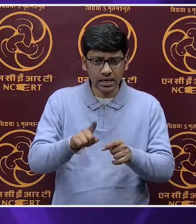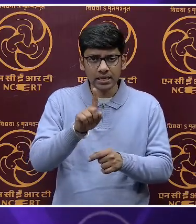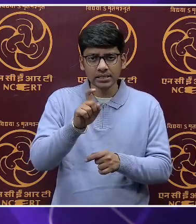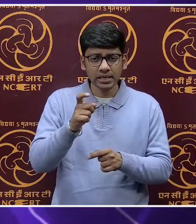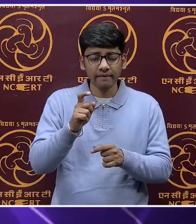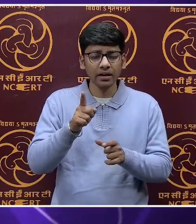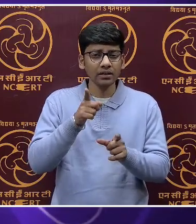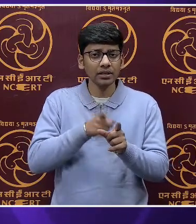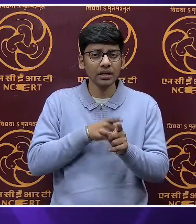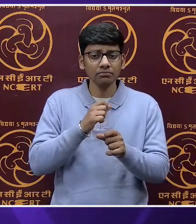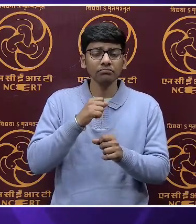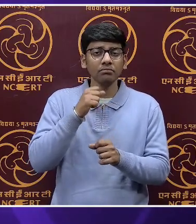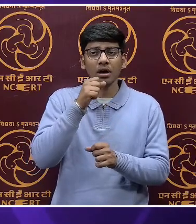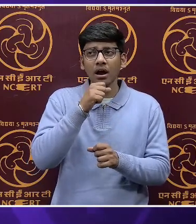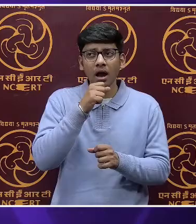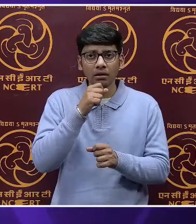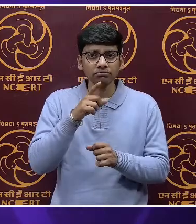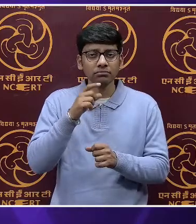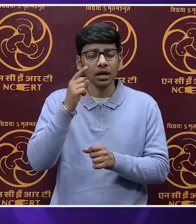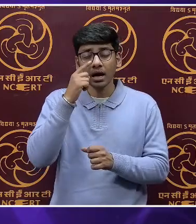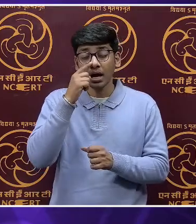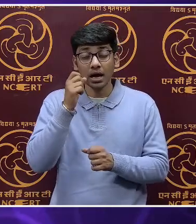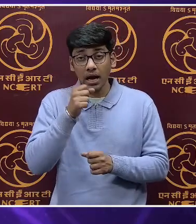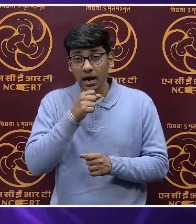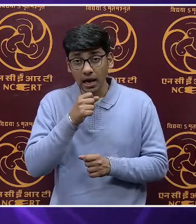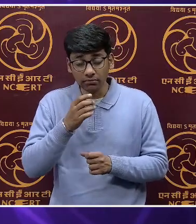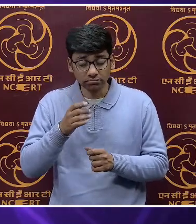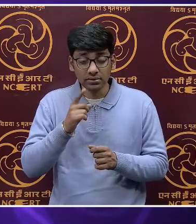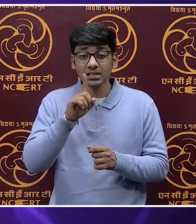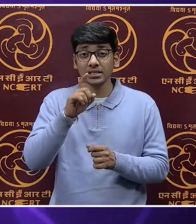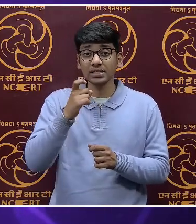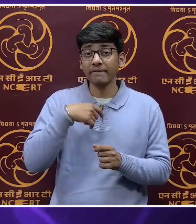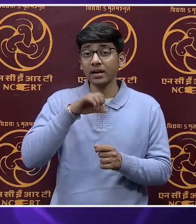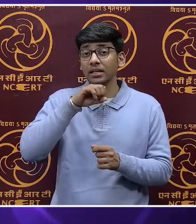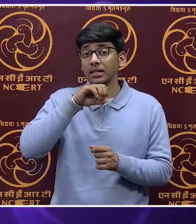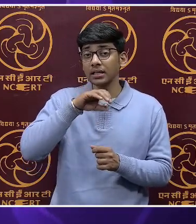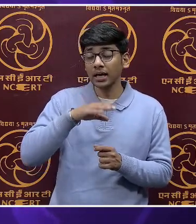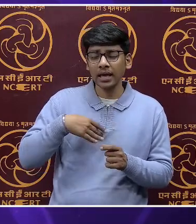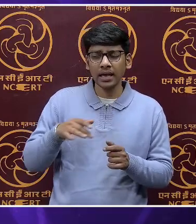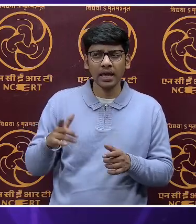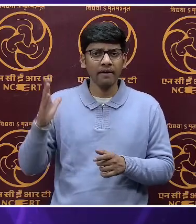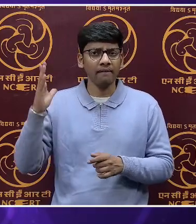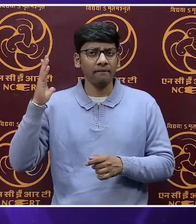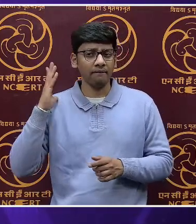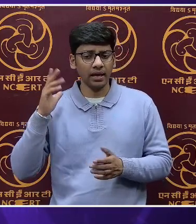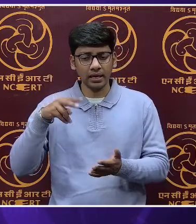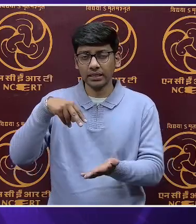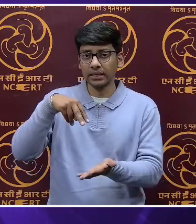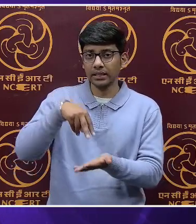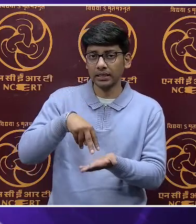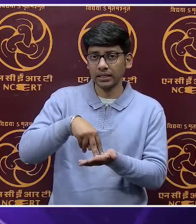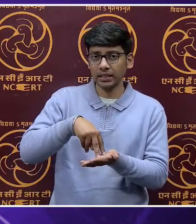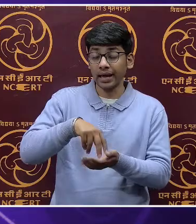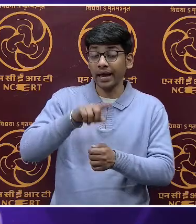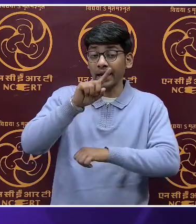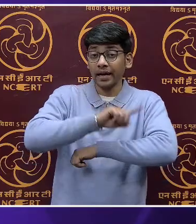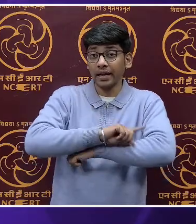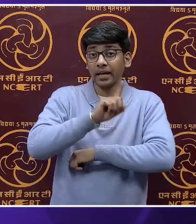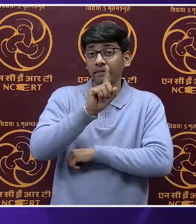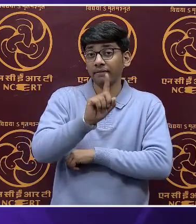girl, and here on this page, Evelyn is waiting for her first day at